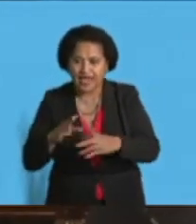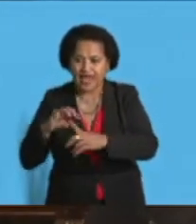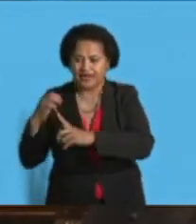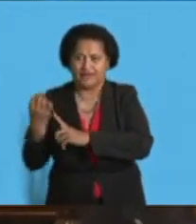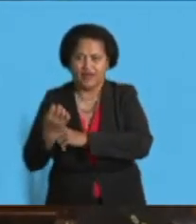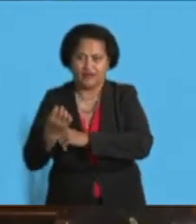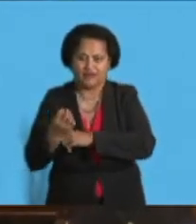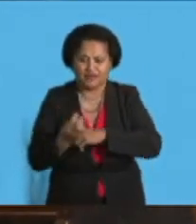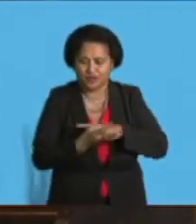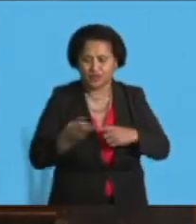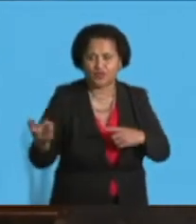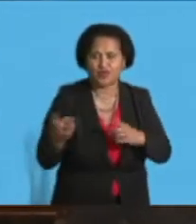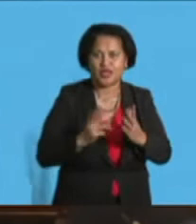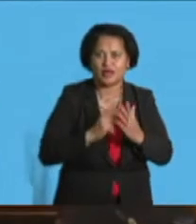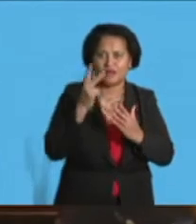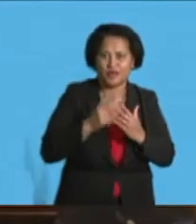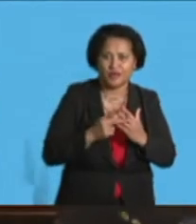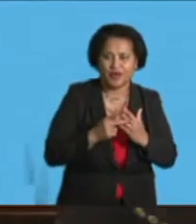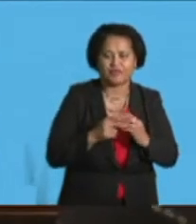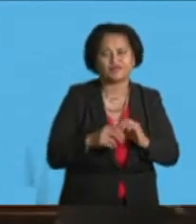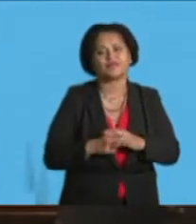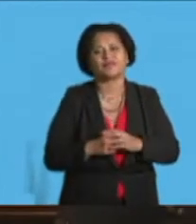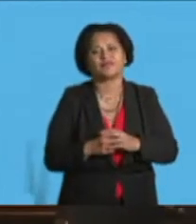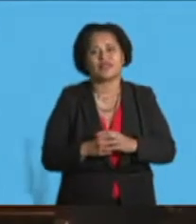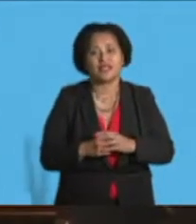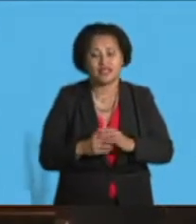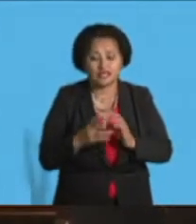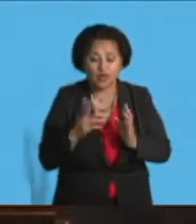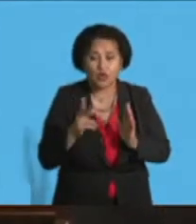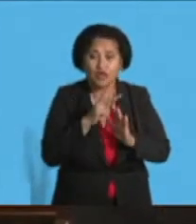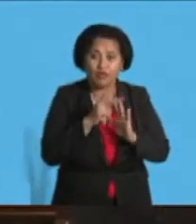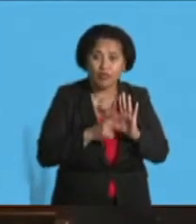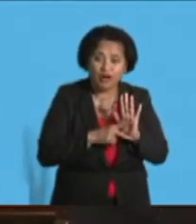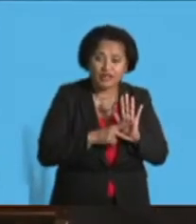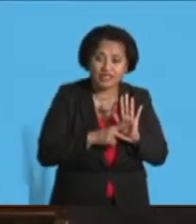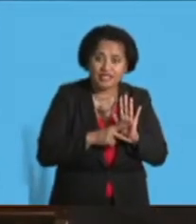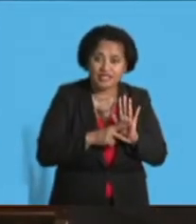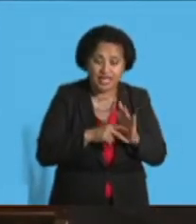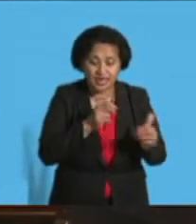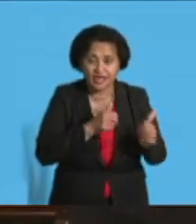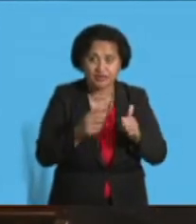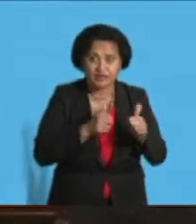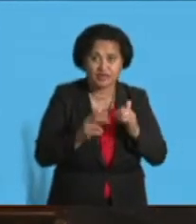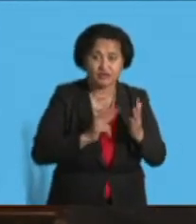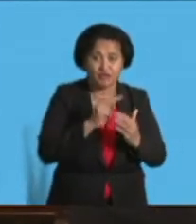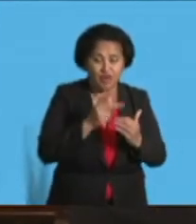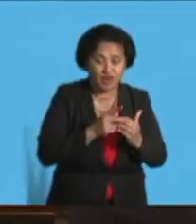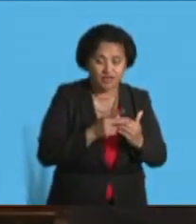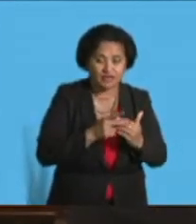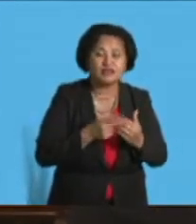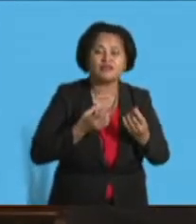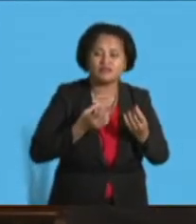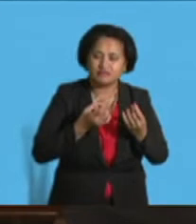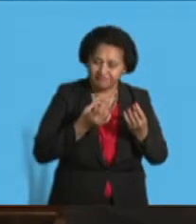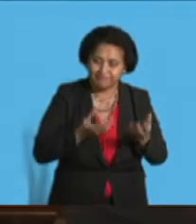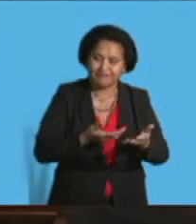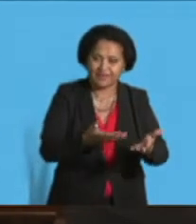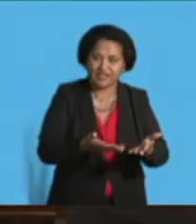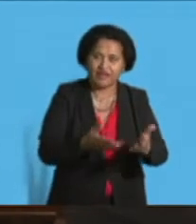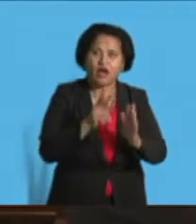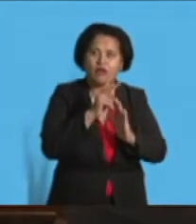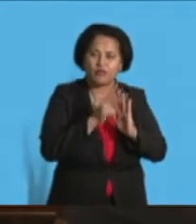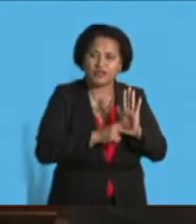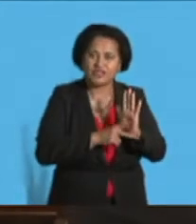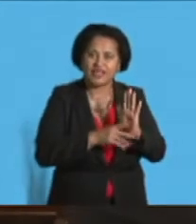Speaker, the policy and administration program provides policy and technical advice based on